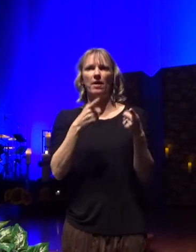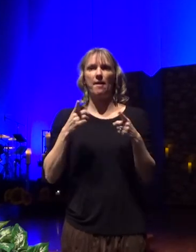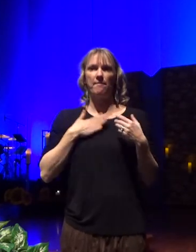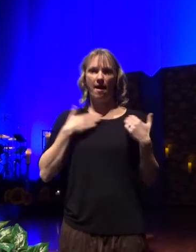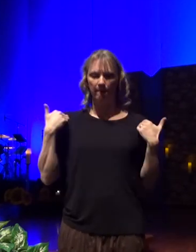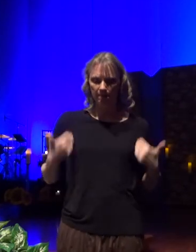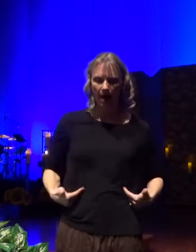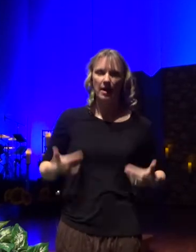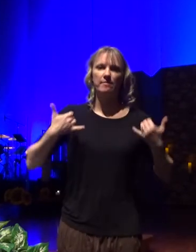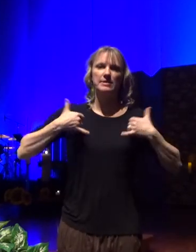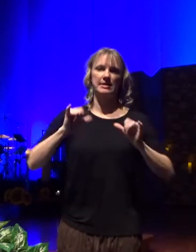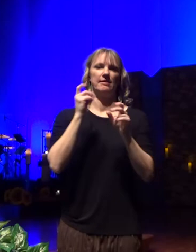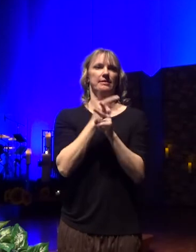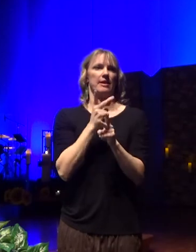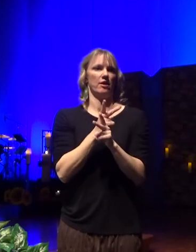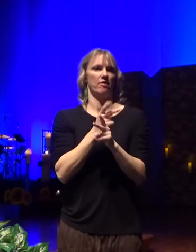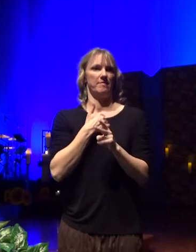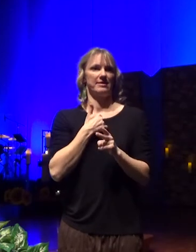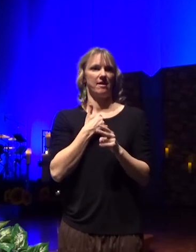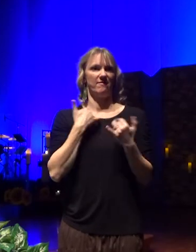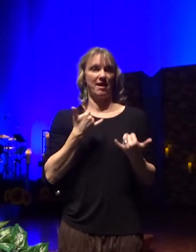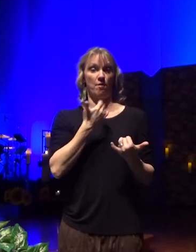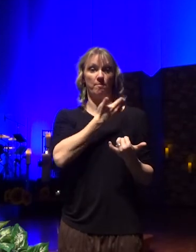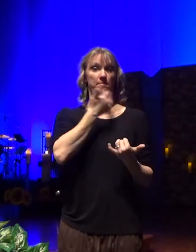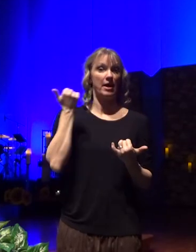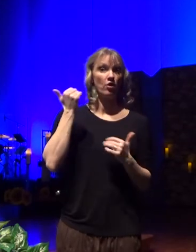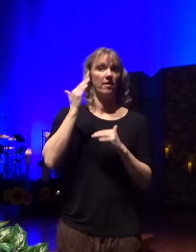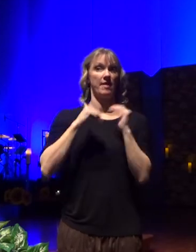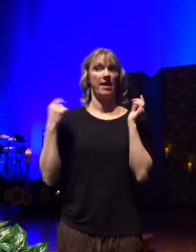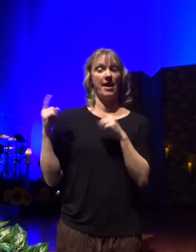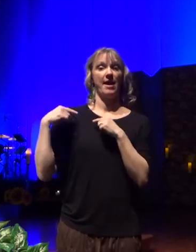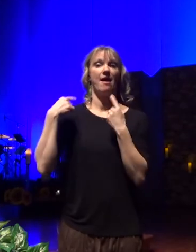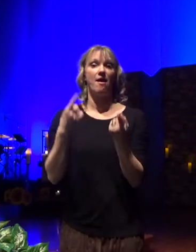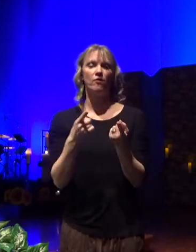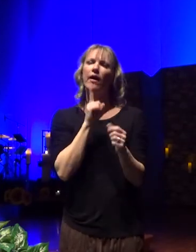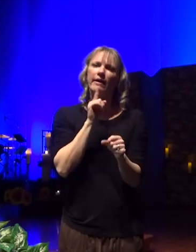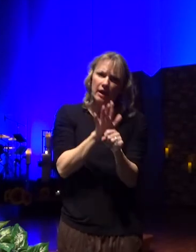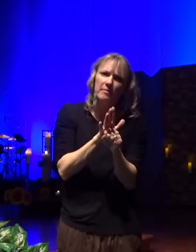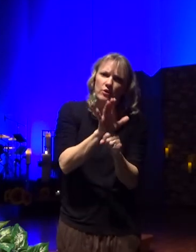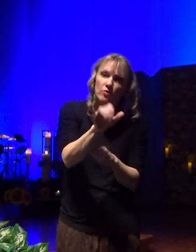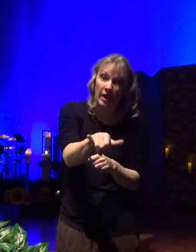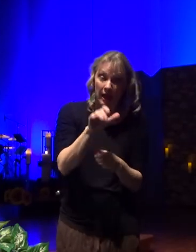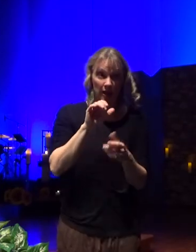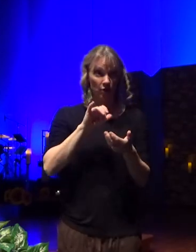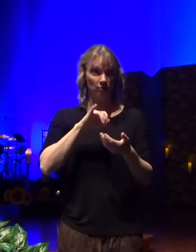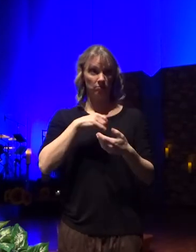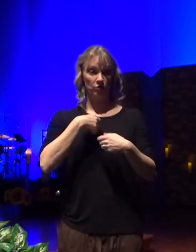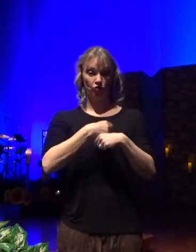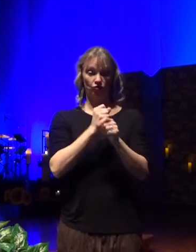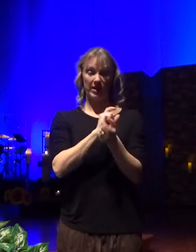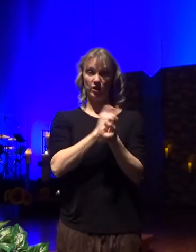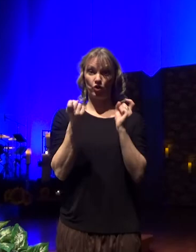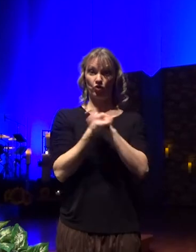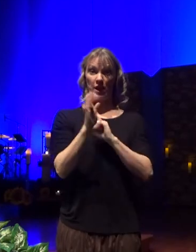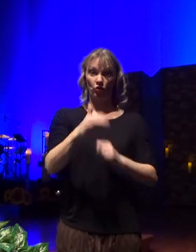I don't care what's going on with my body, I am taking care of myself better than I ever have today, and to commit to that, could that create a